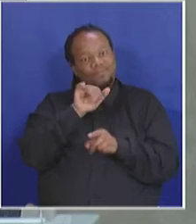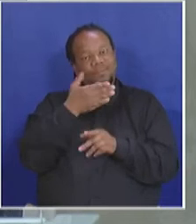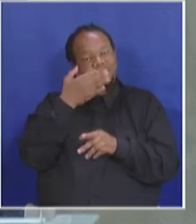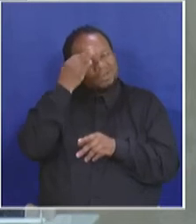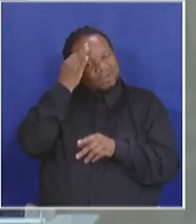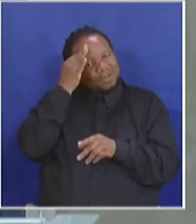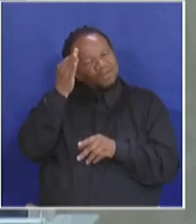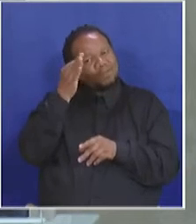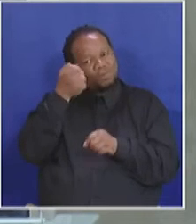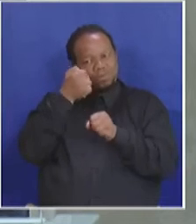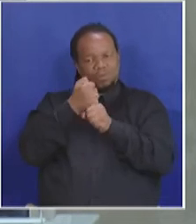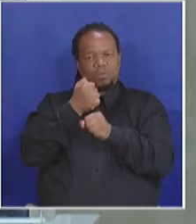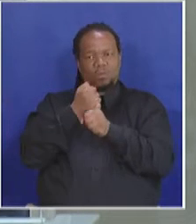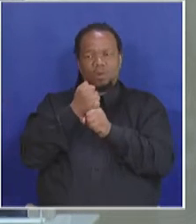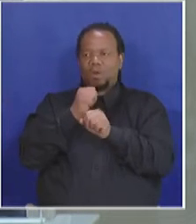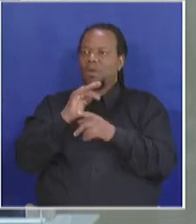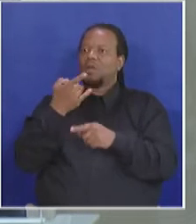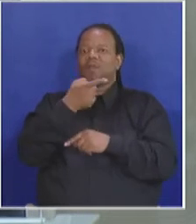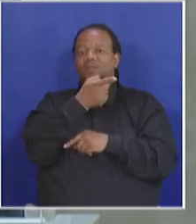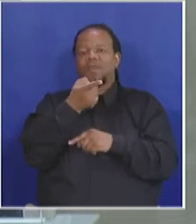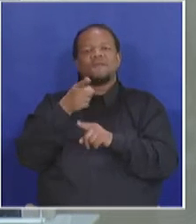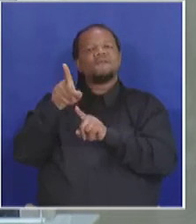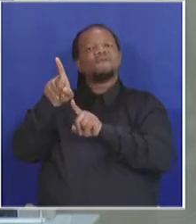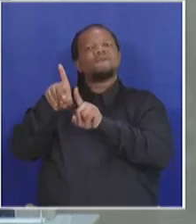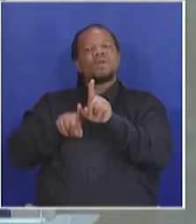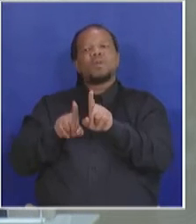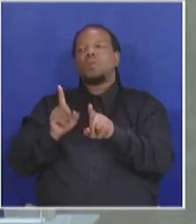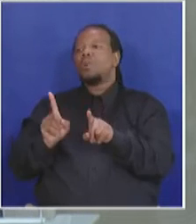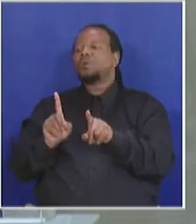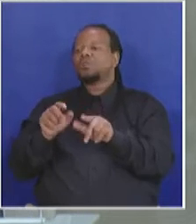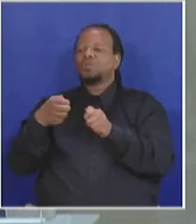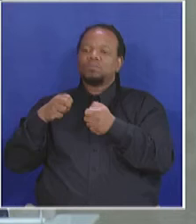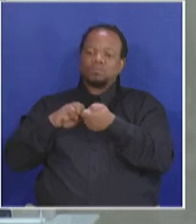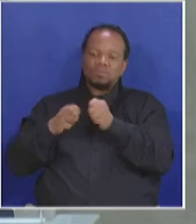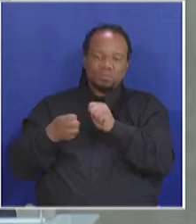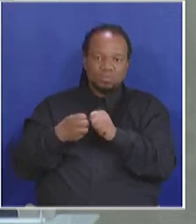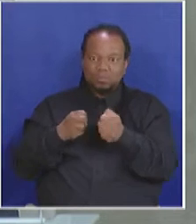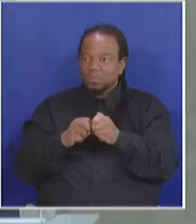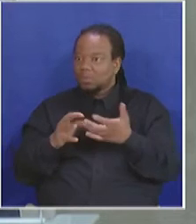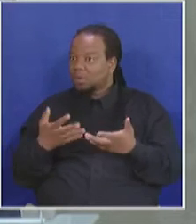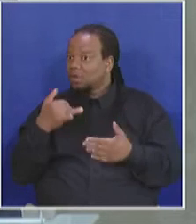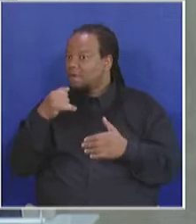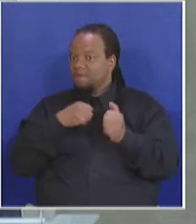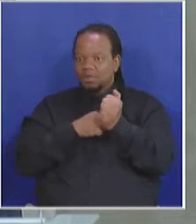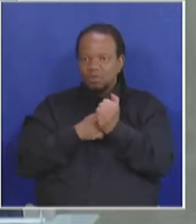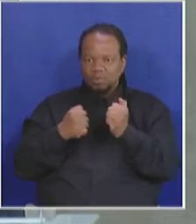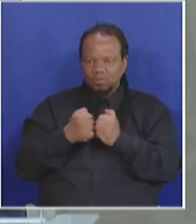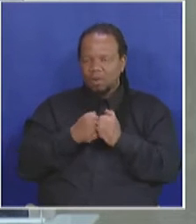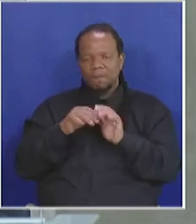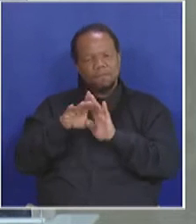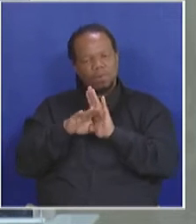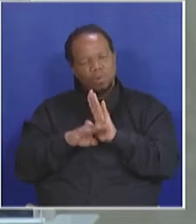government, they failed to highlight the challenges faced in the rolling out of infrastructure programs in all